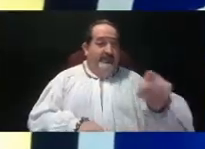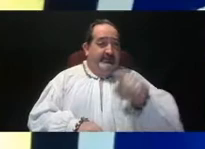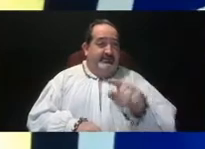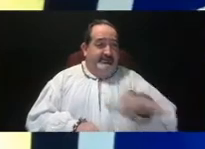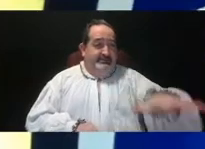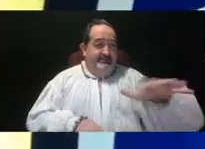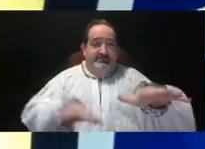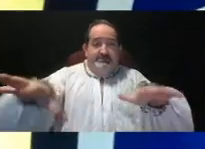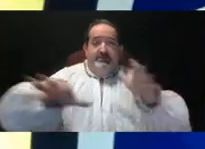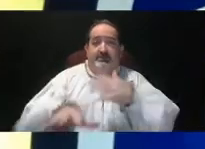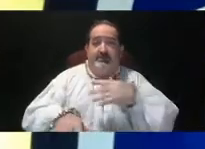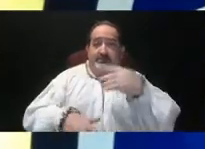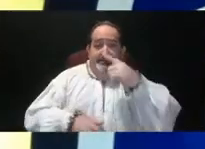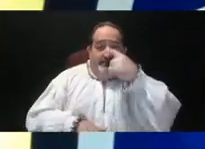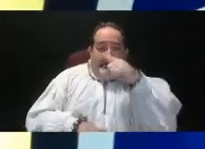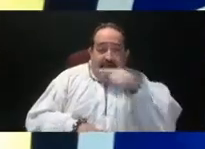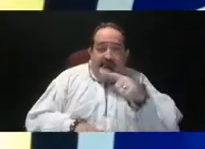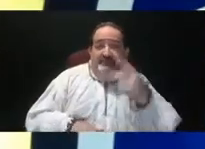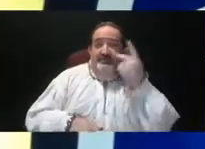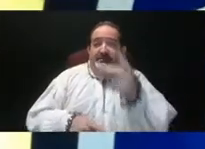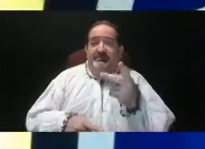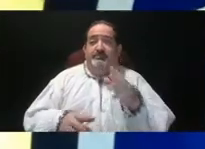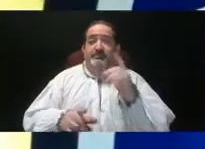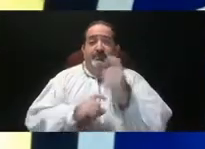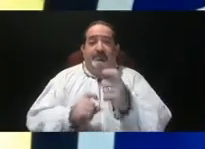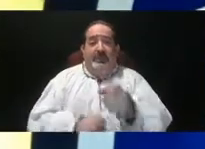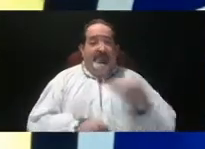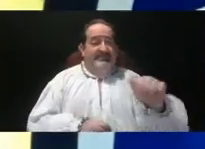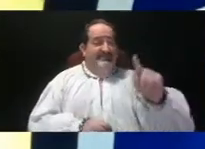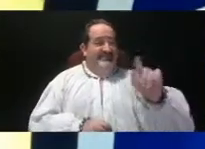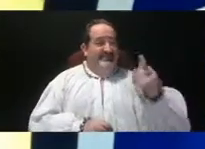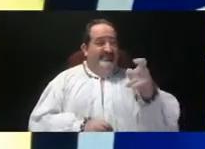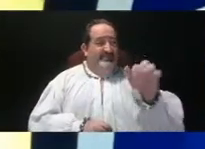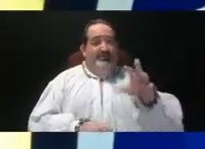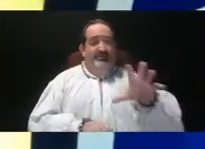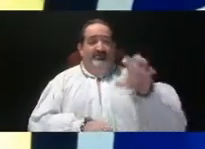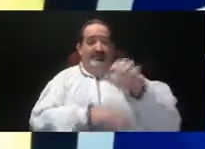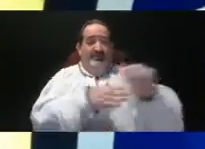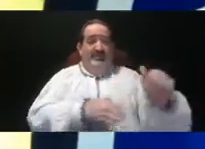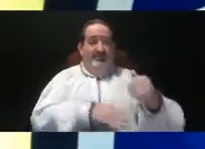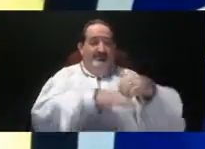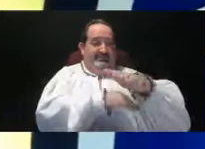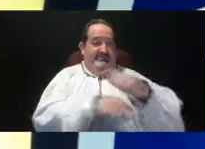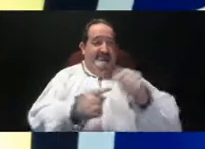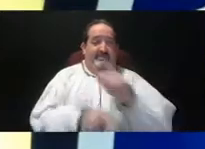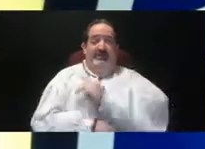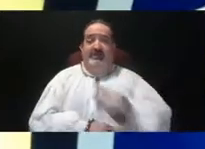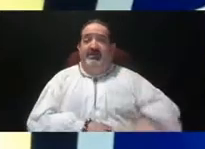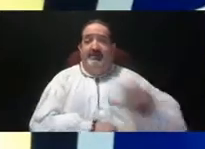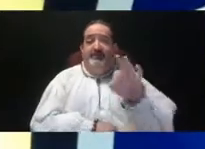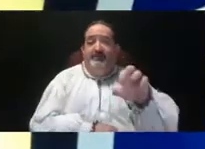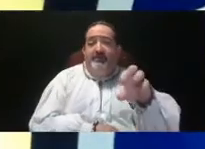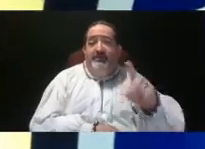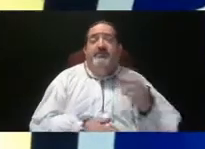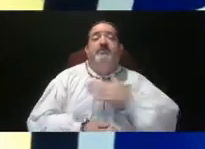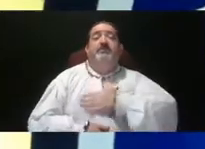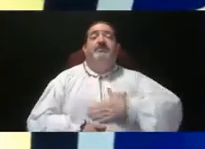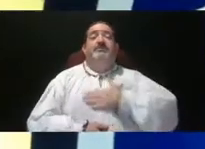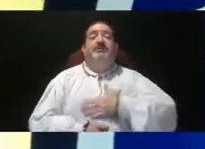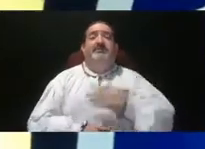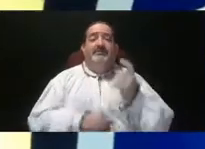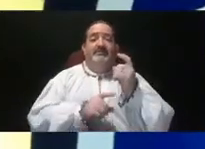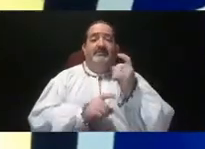donate, as Tanweer did, the $500 they sent to the Kingdom Fund. Please, please, please, give as if